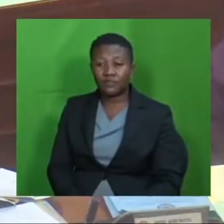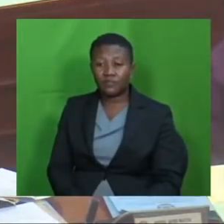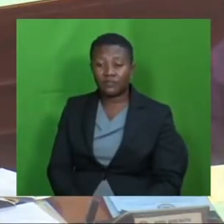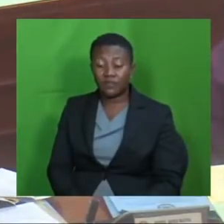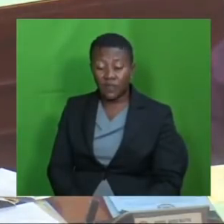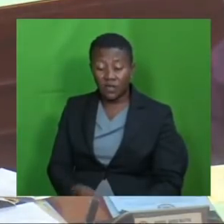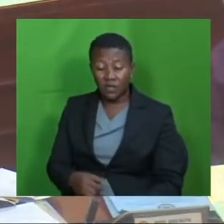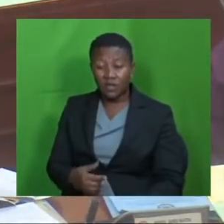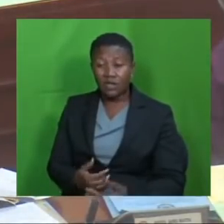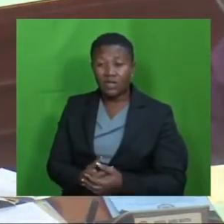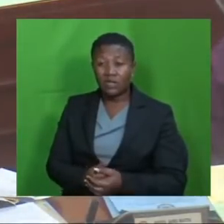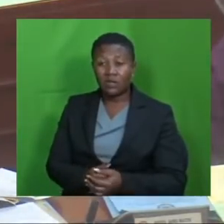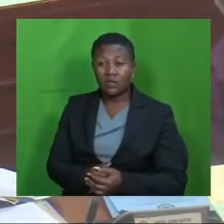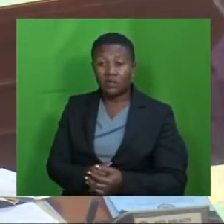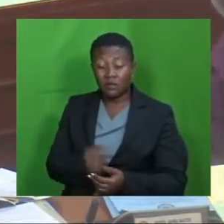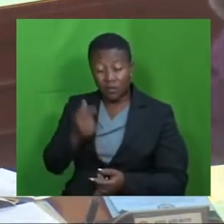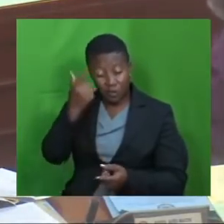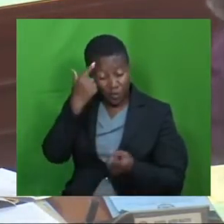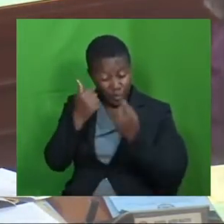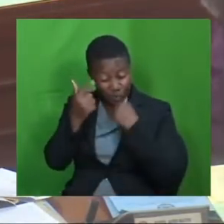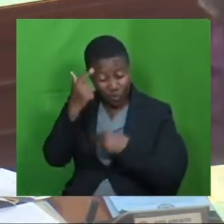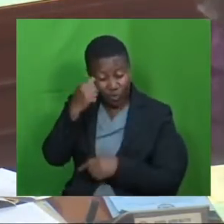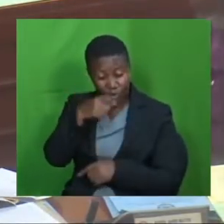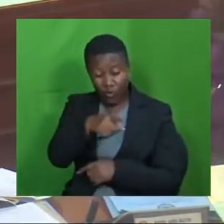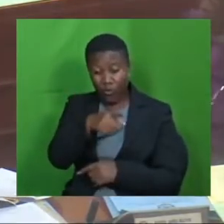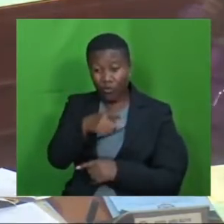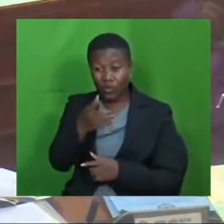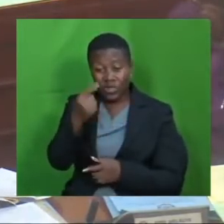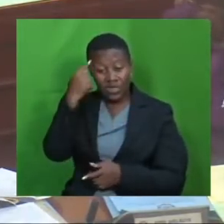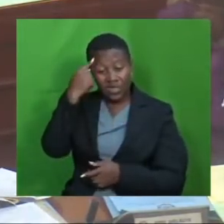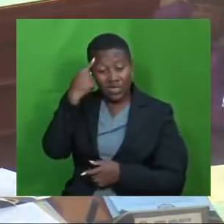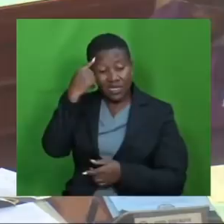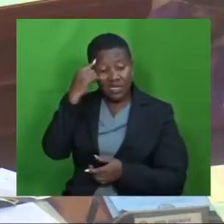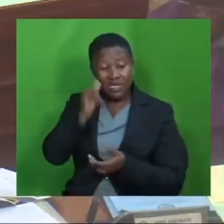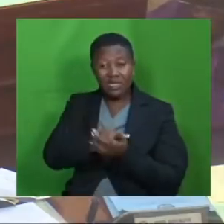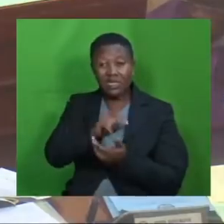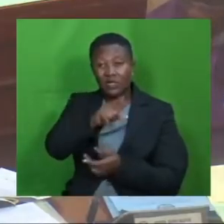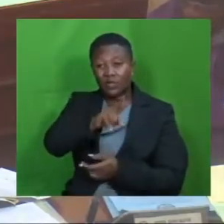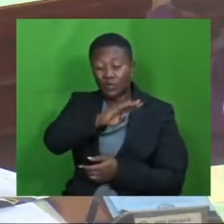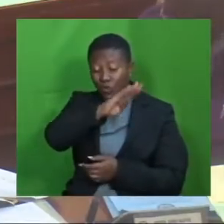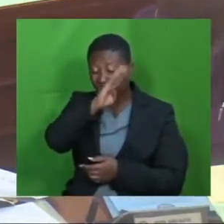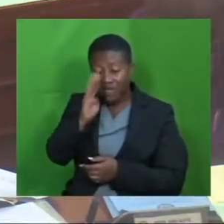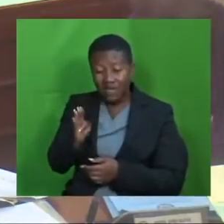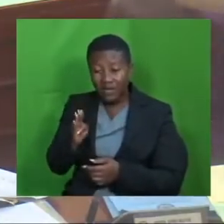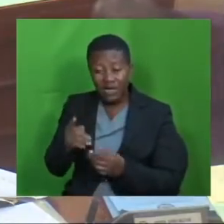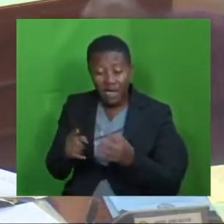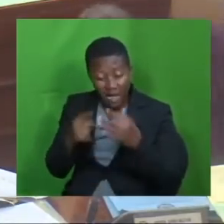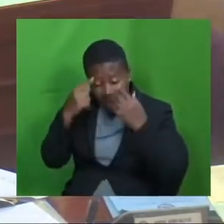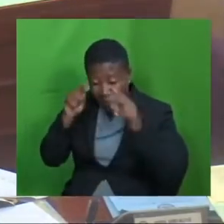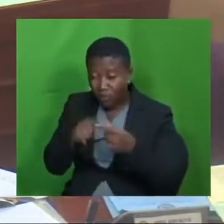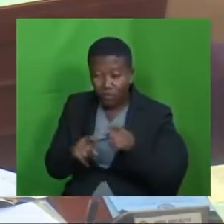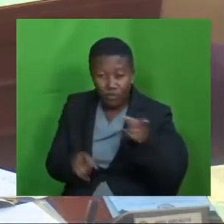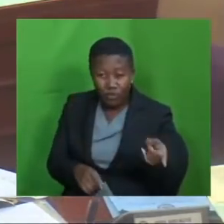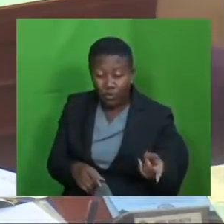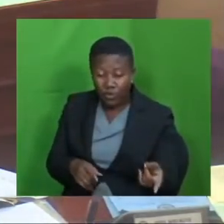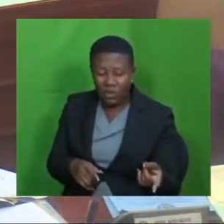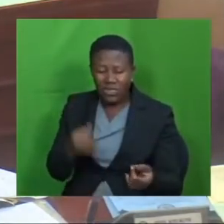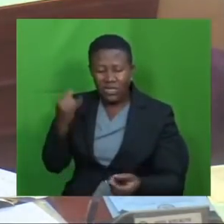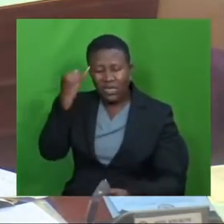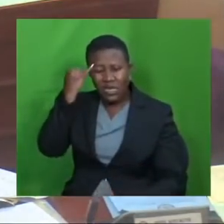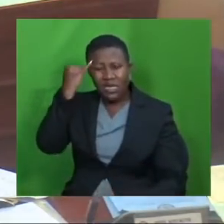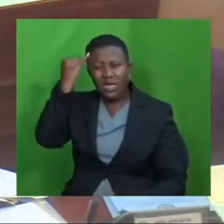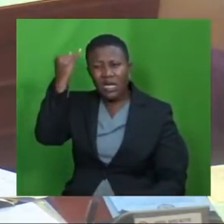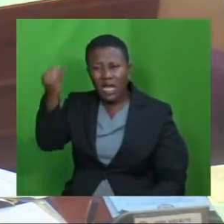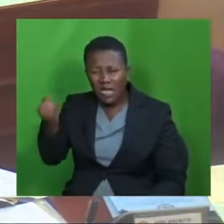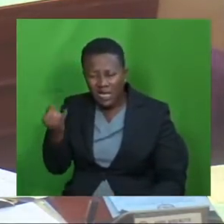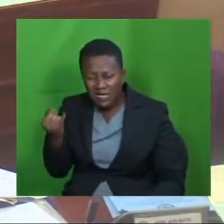obstruction? Is it because you thought that you would never rule or govern? No, Mr. Speaker. So, the notion and the